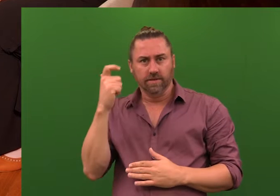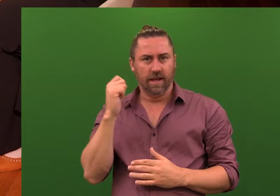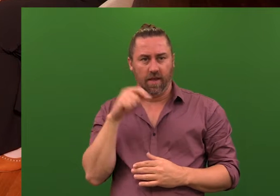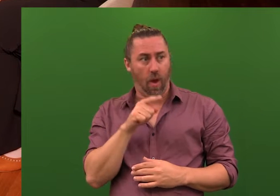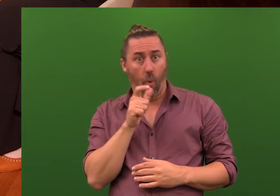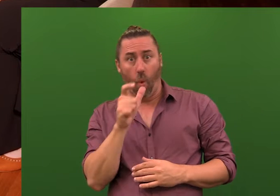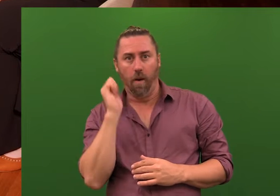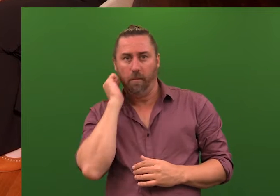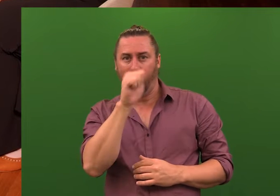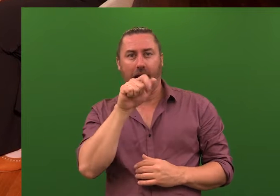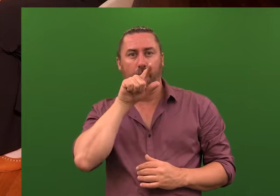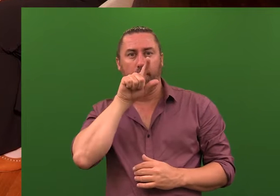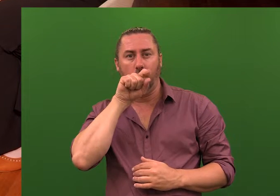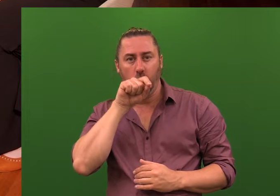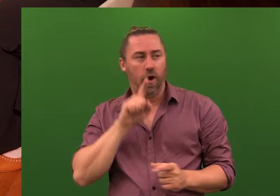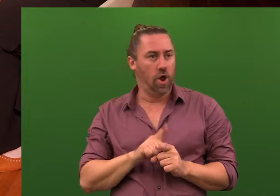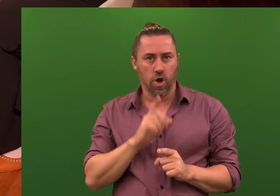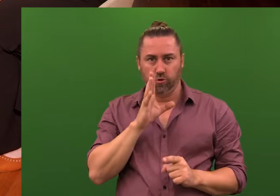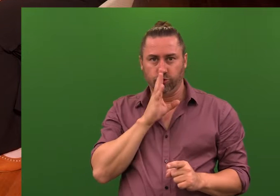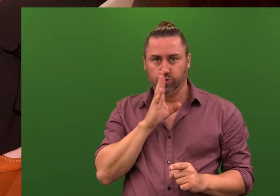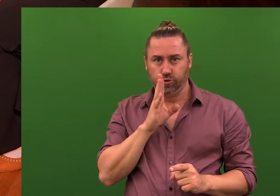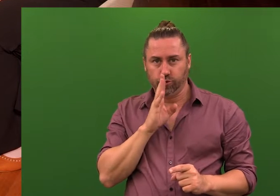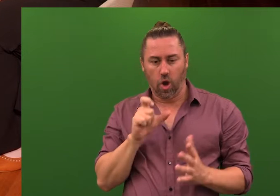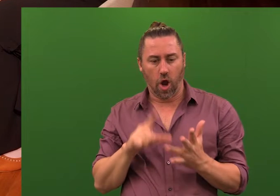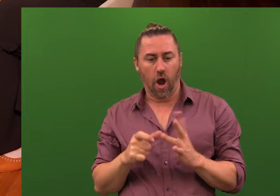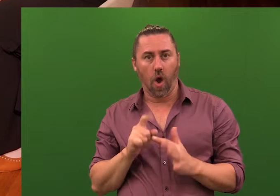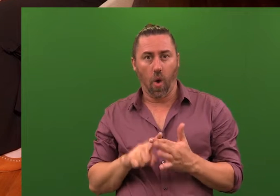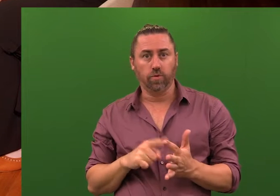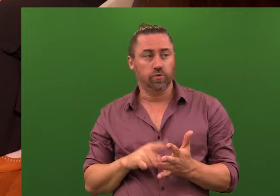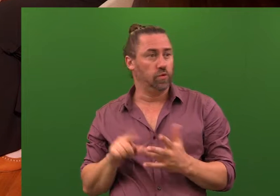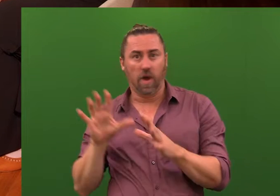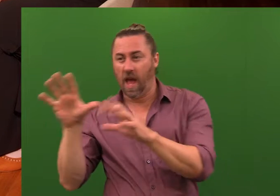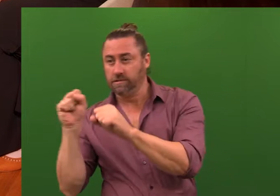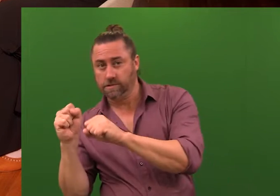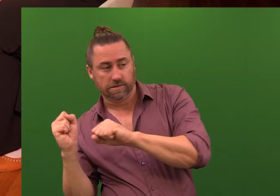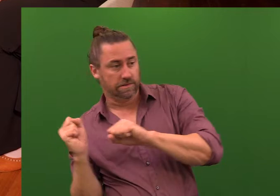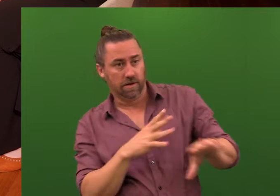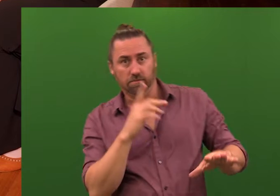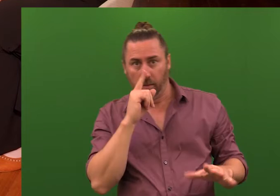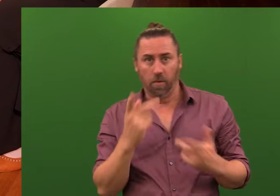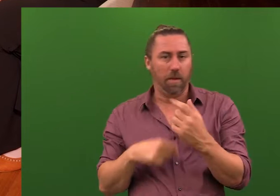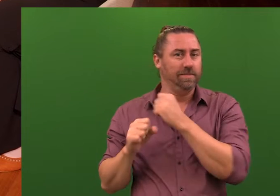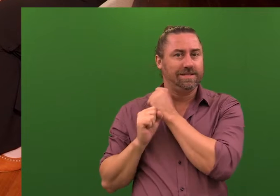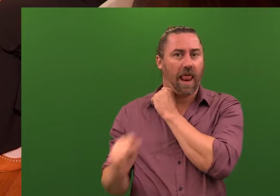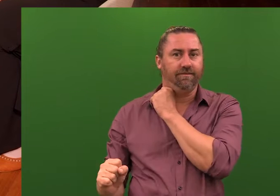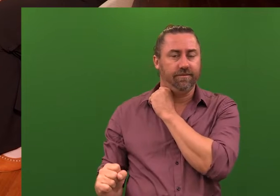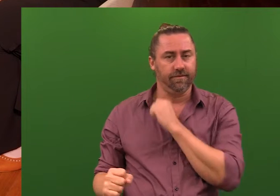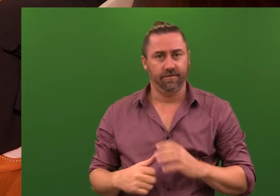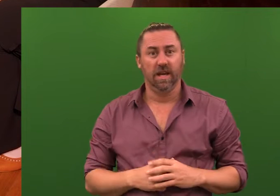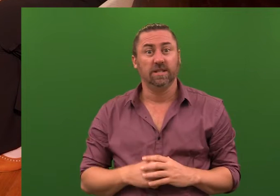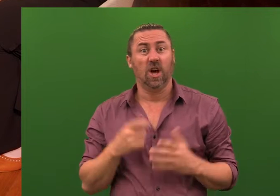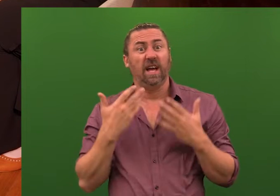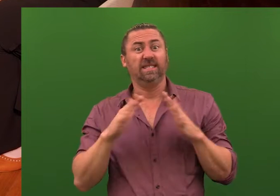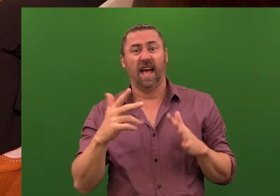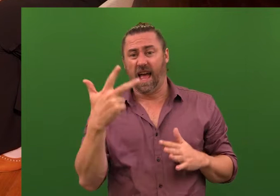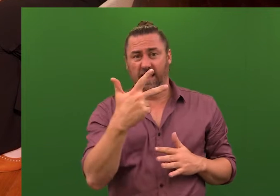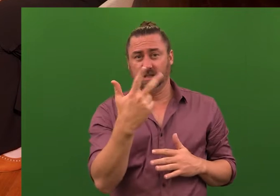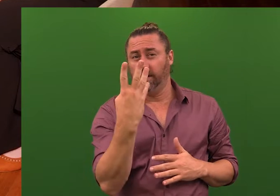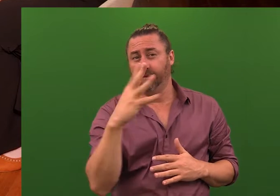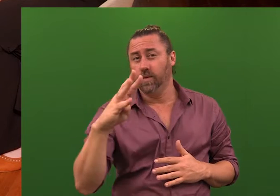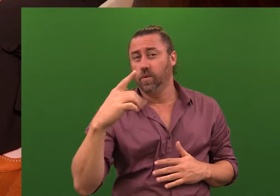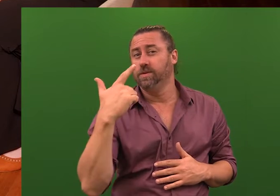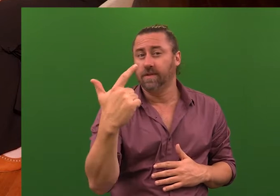term? Yeah, so blackbirding was actually a term which was used in the transatlantic slave